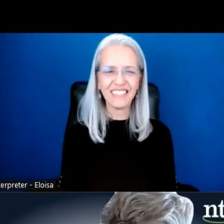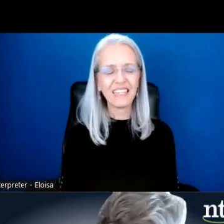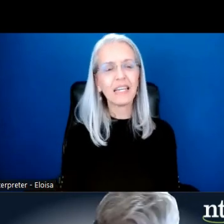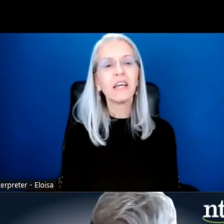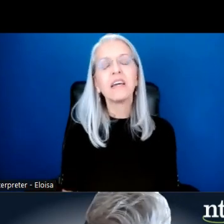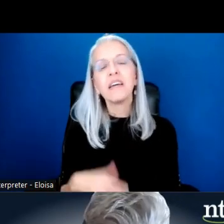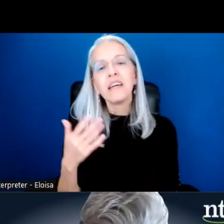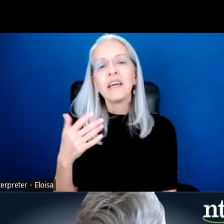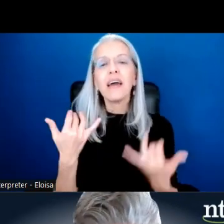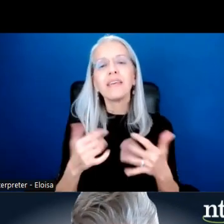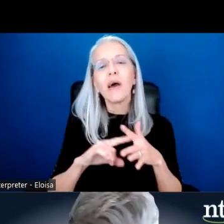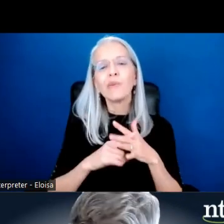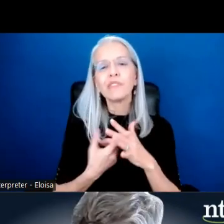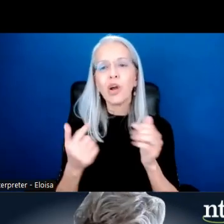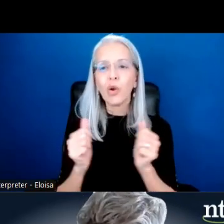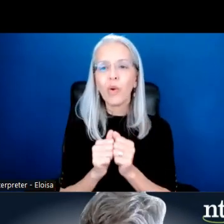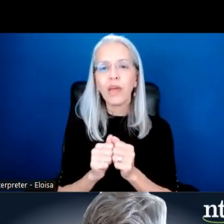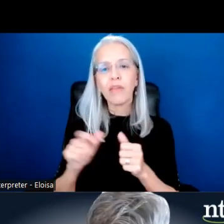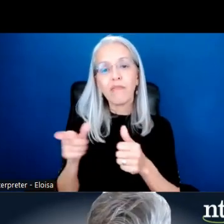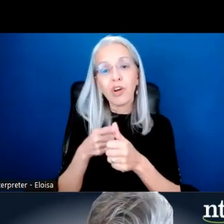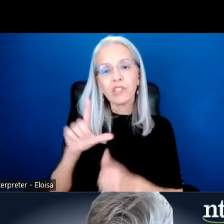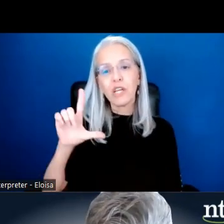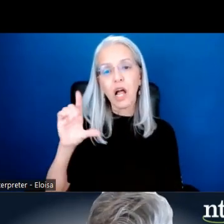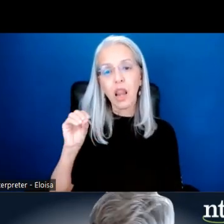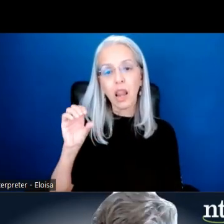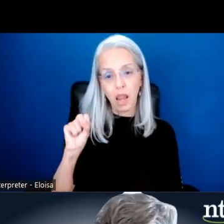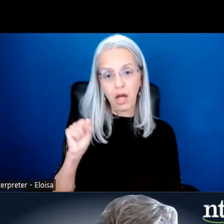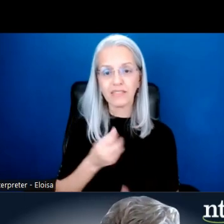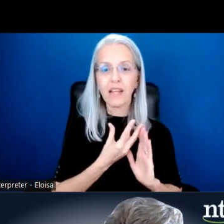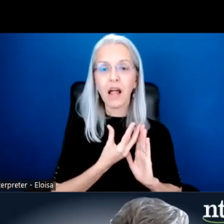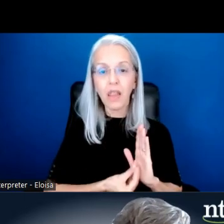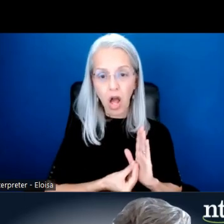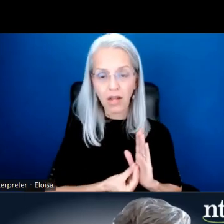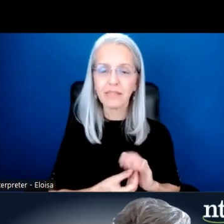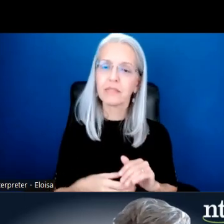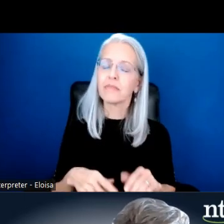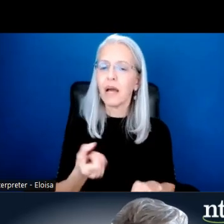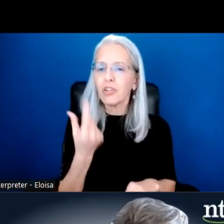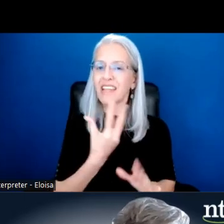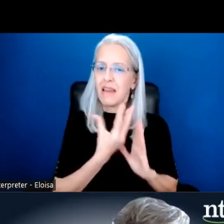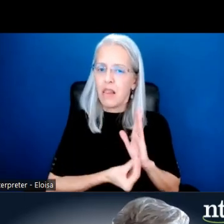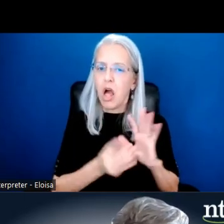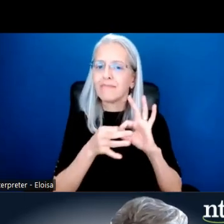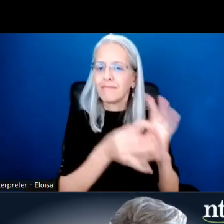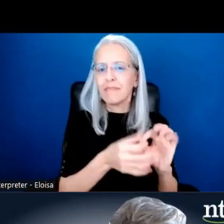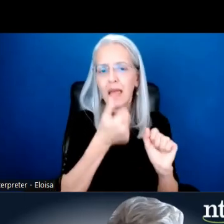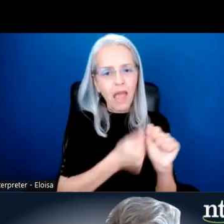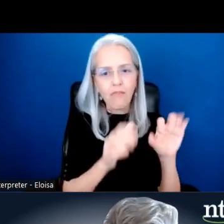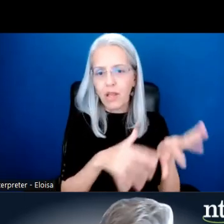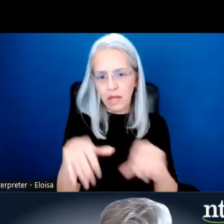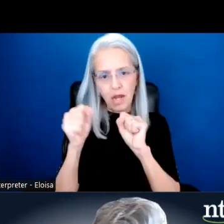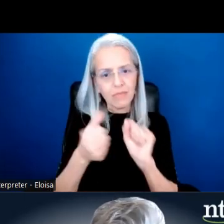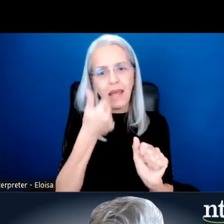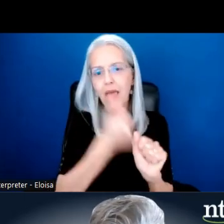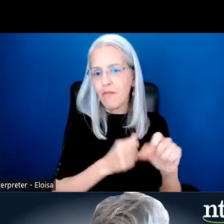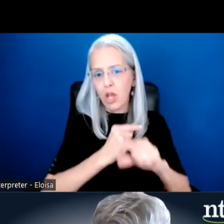So we're going to start with loss. First of all, loss is at the heart of every single adoption, every guardianship situation,